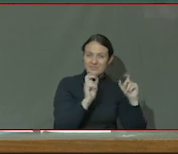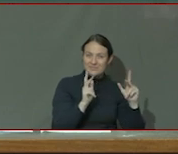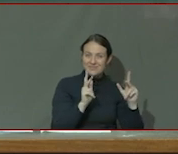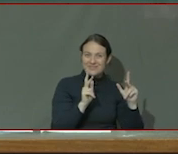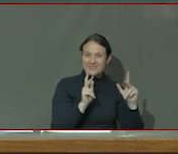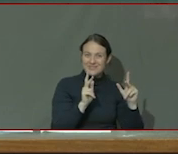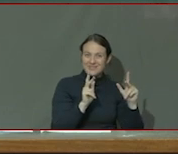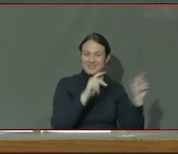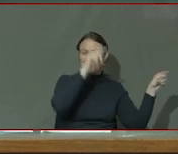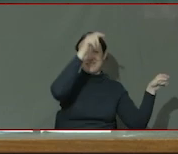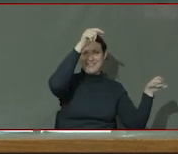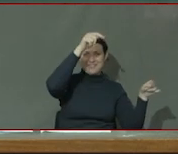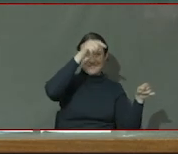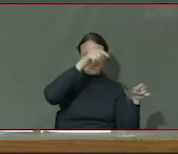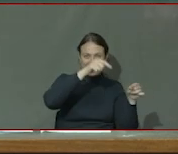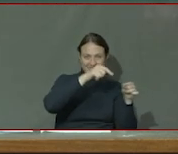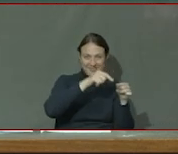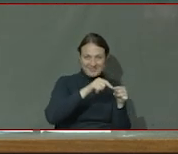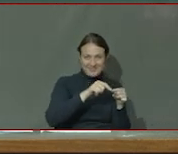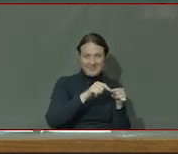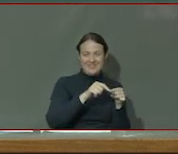Y.